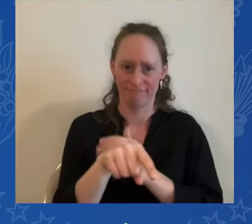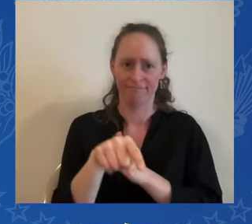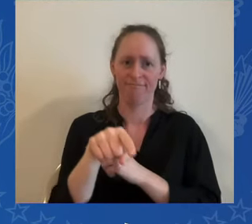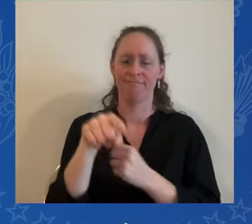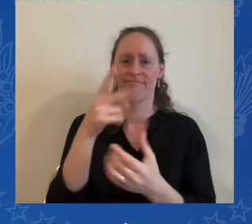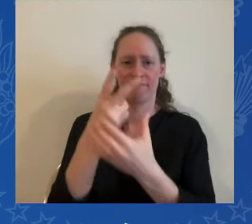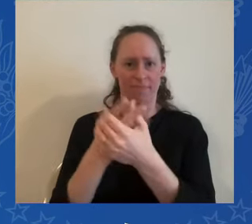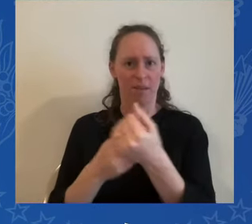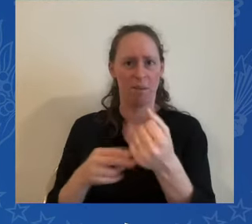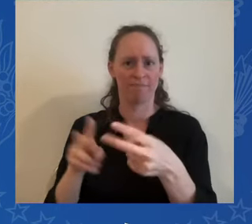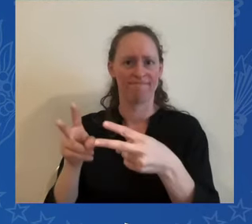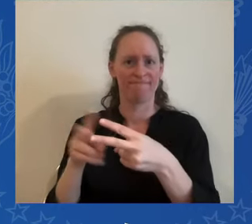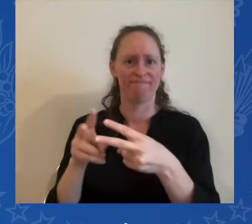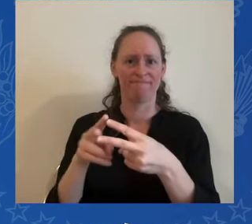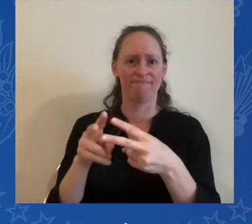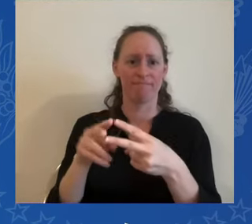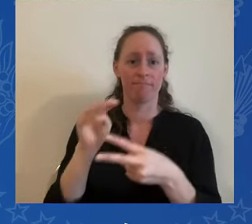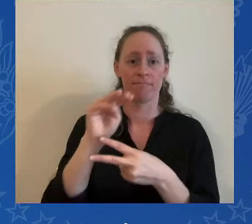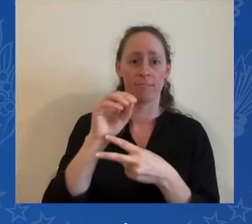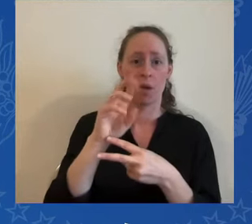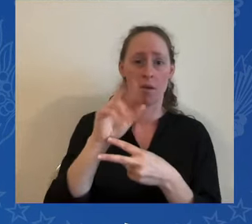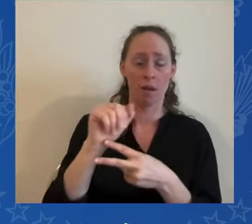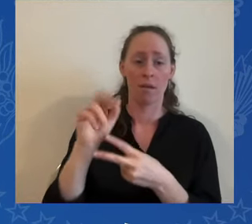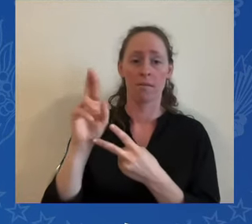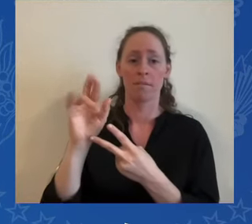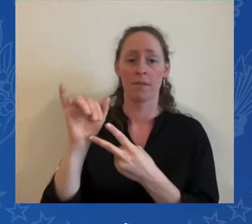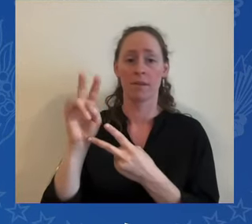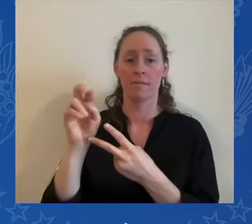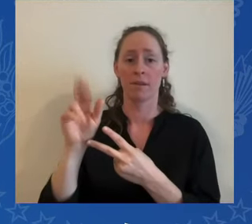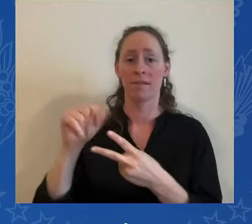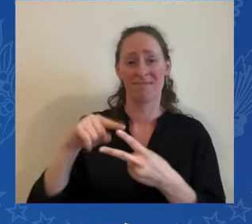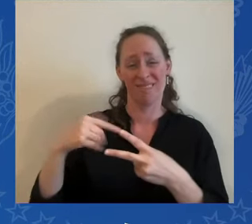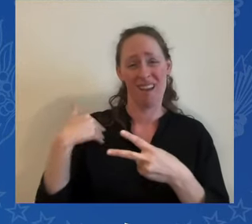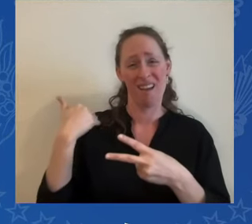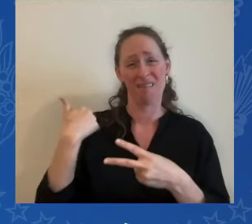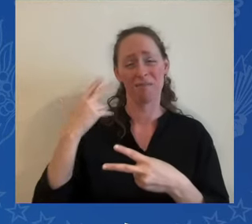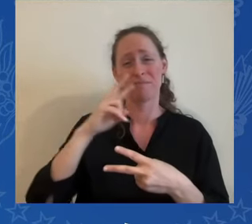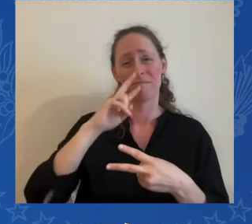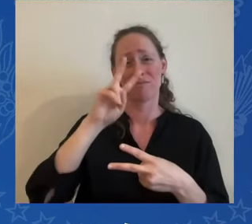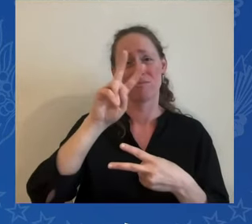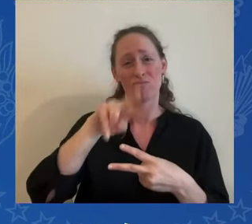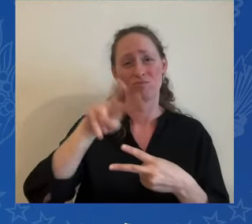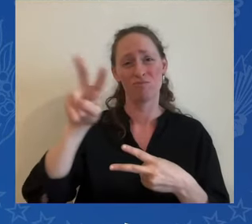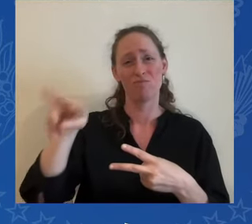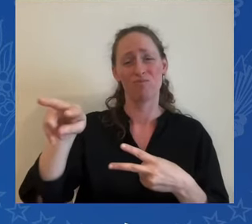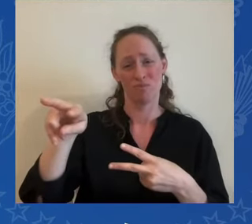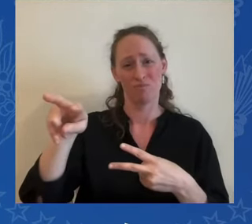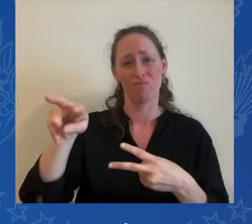duty. Detective Mora died 4 days later, just 27 years old.